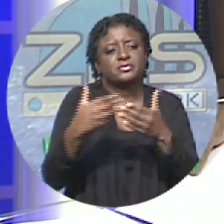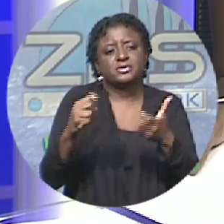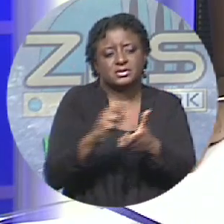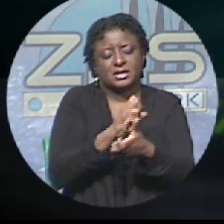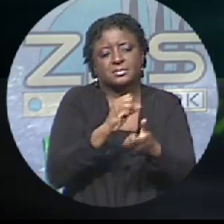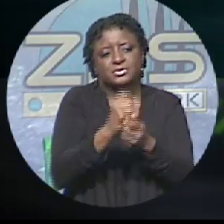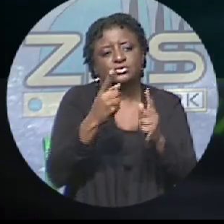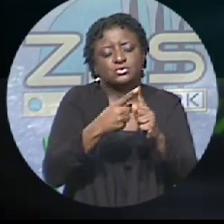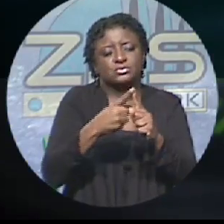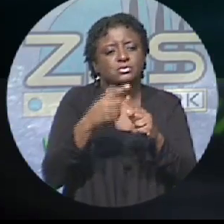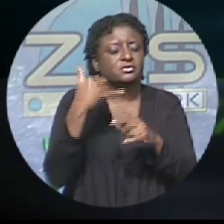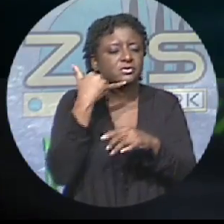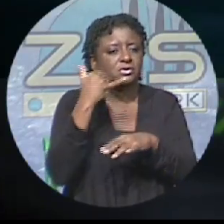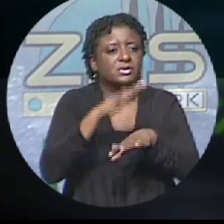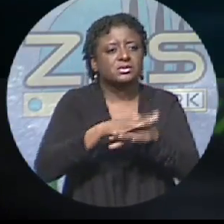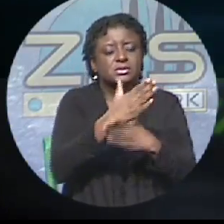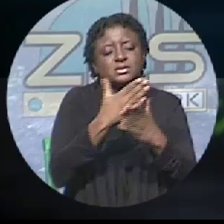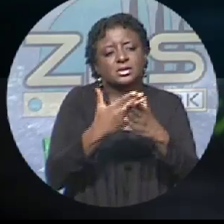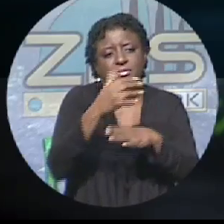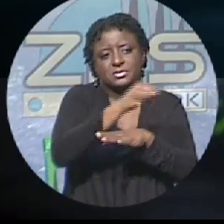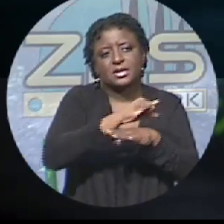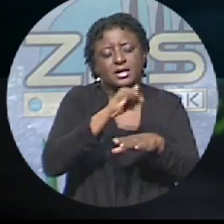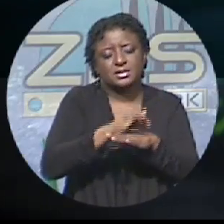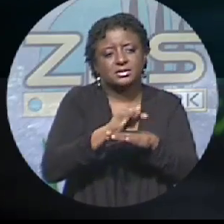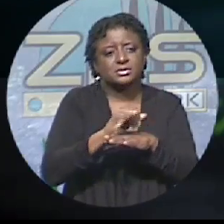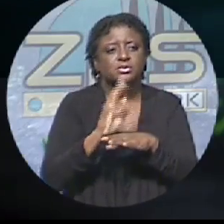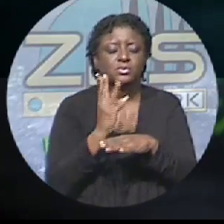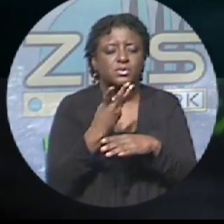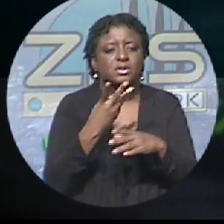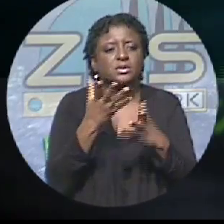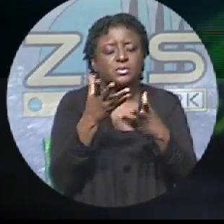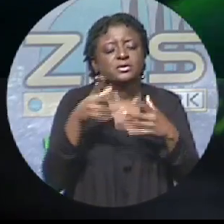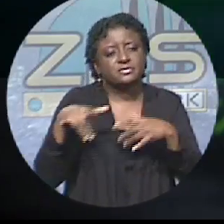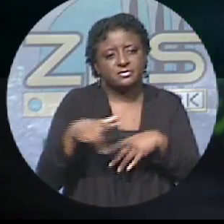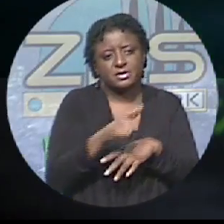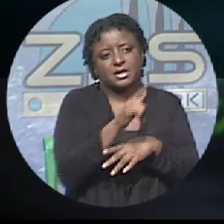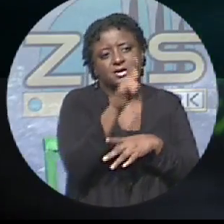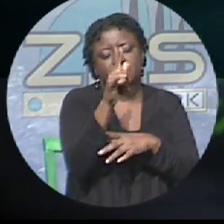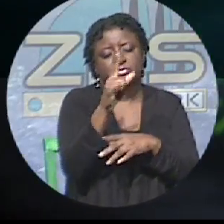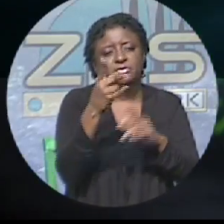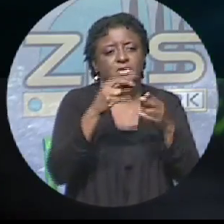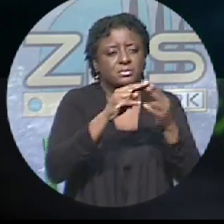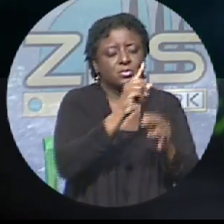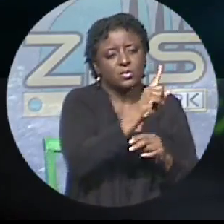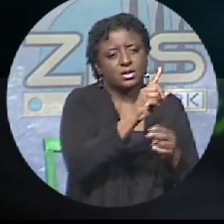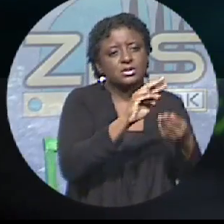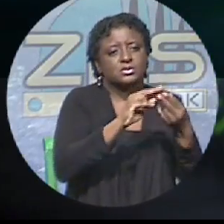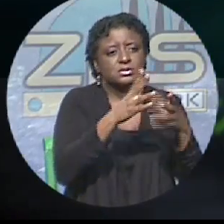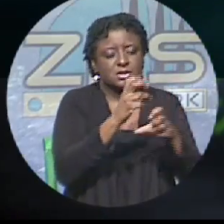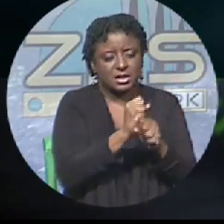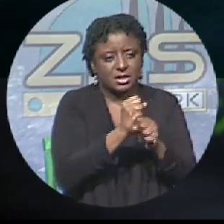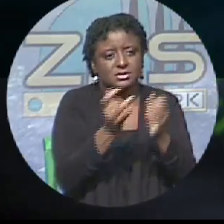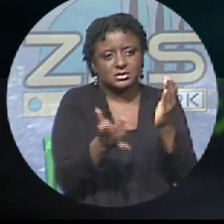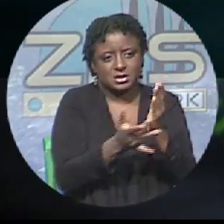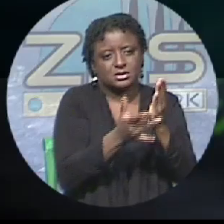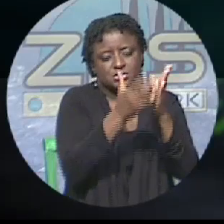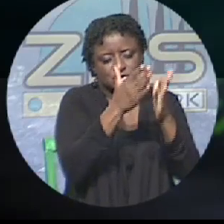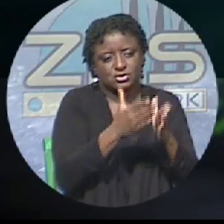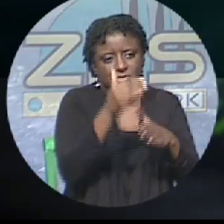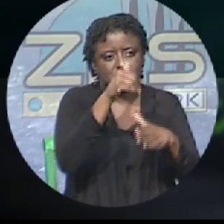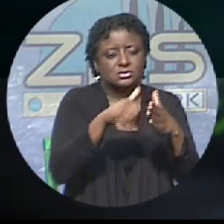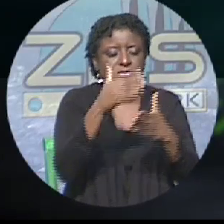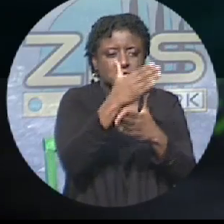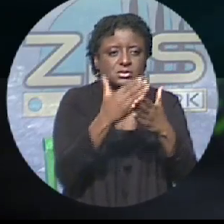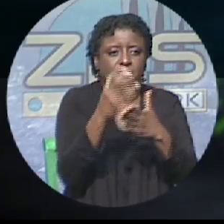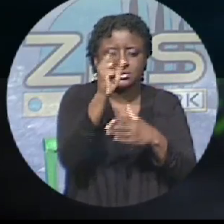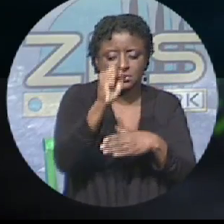As you stated earlier, flights so that we could do a flyover, number one, to get some technicians into some of the affected